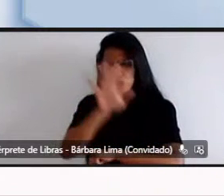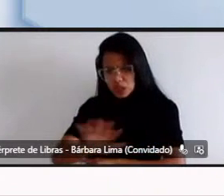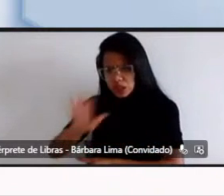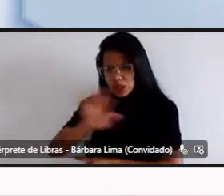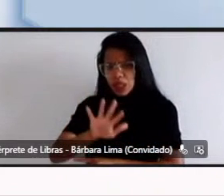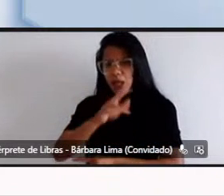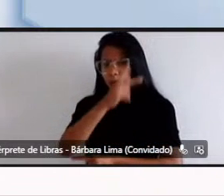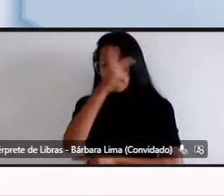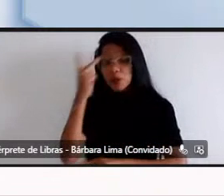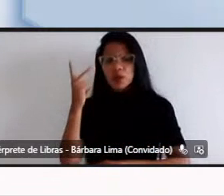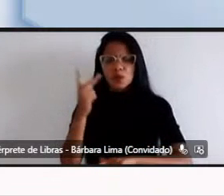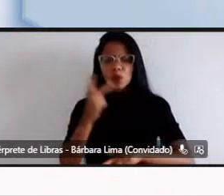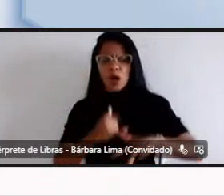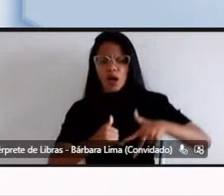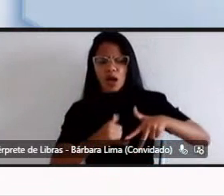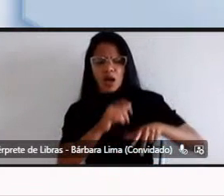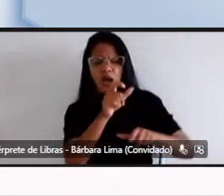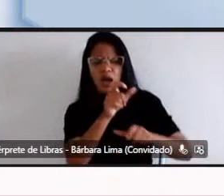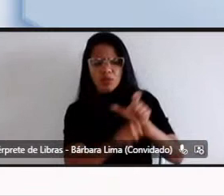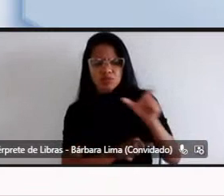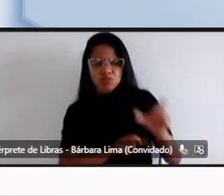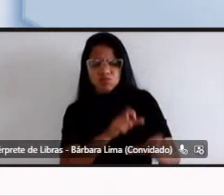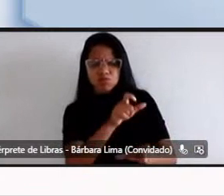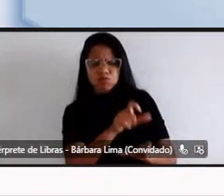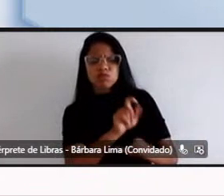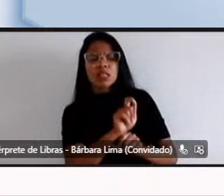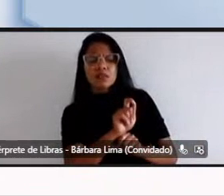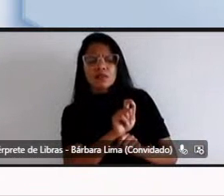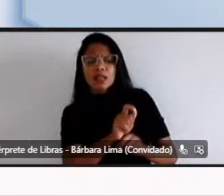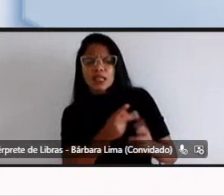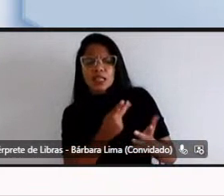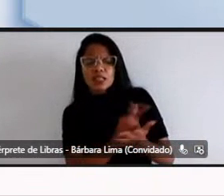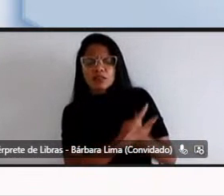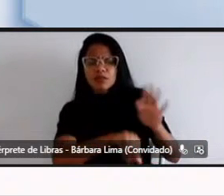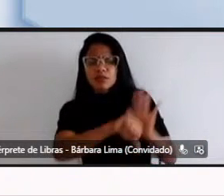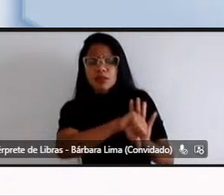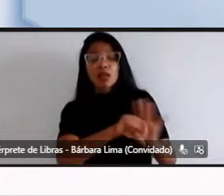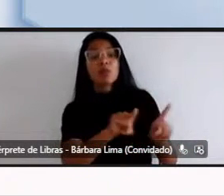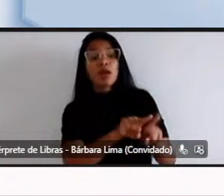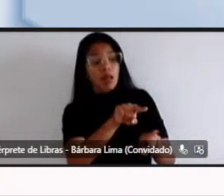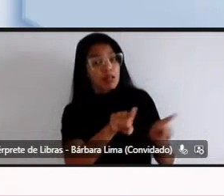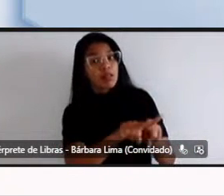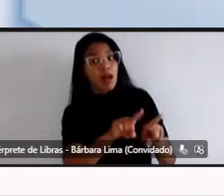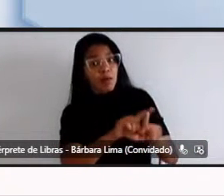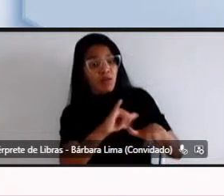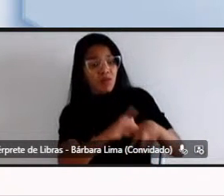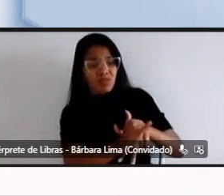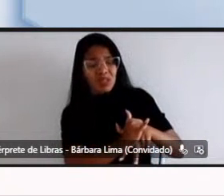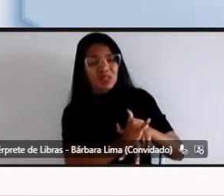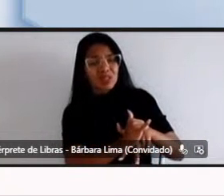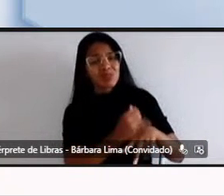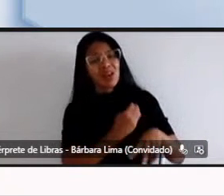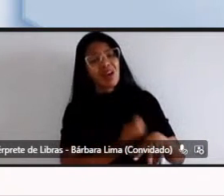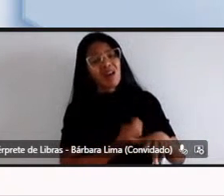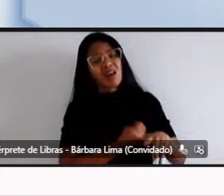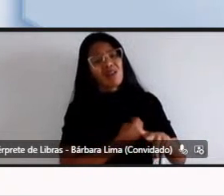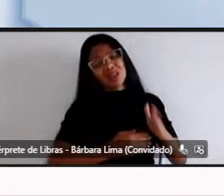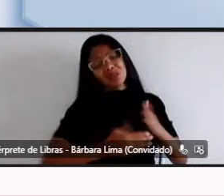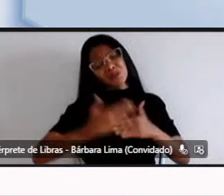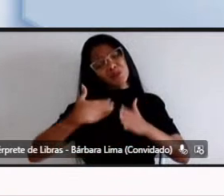o ofensor, ele mesmo foi vítima de outras situações na sua história pregressa. Também foi